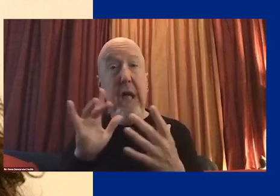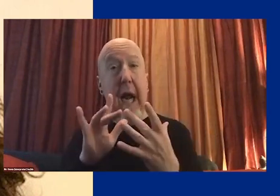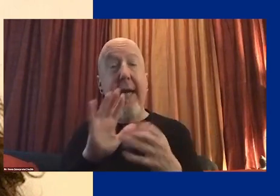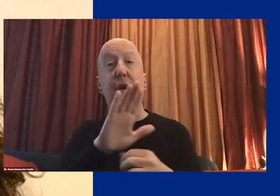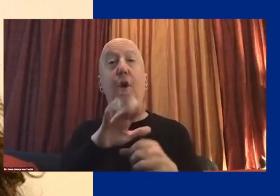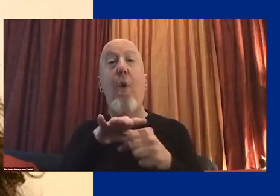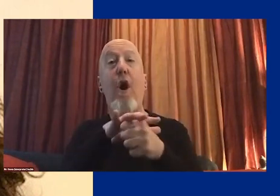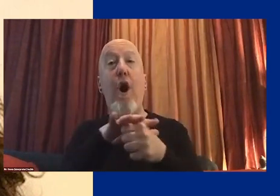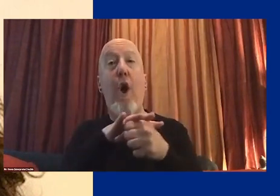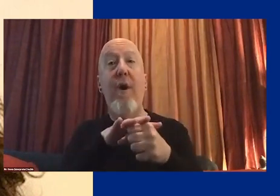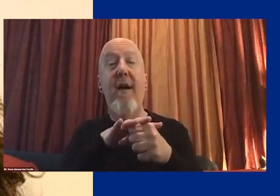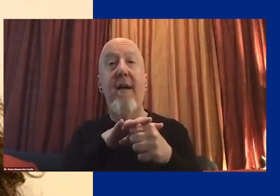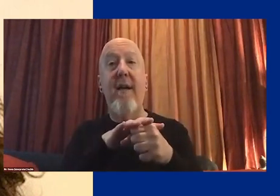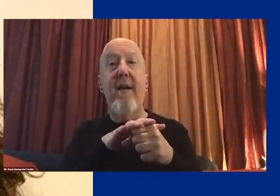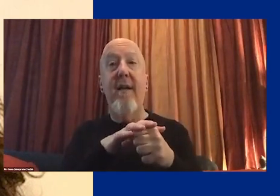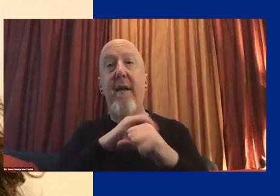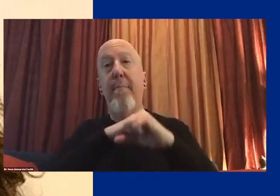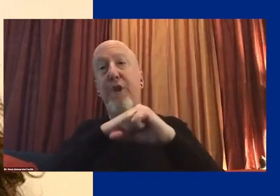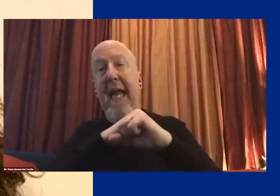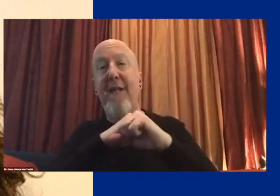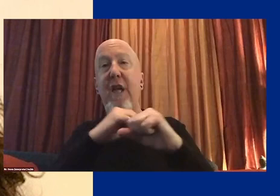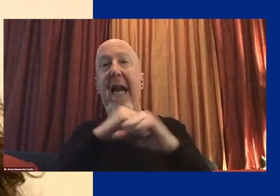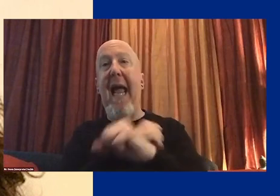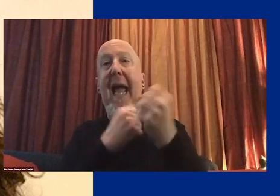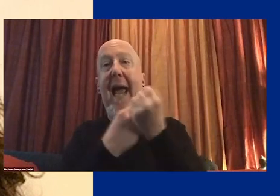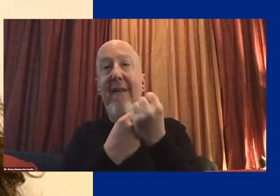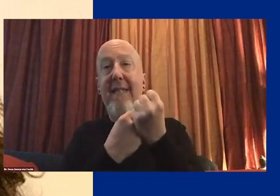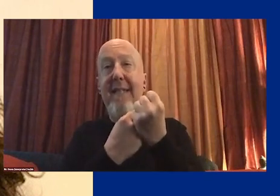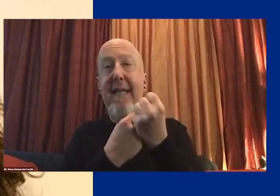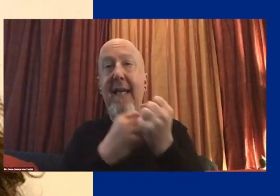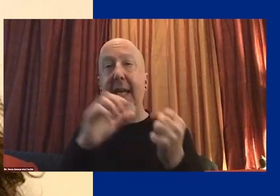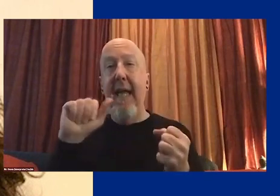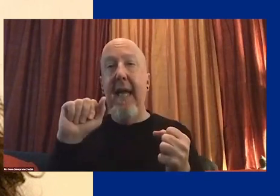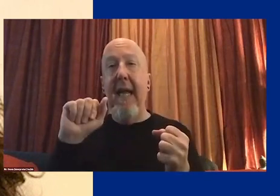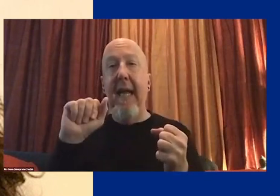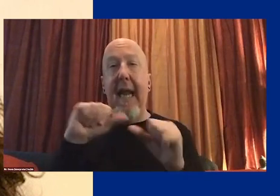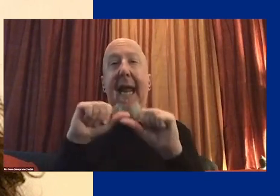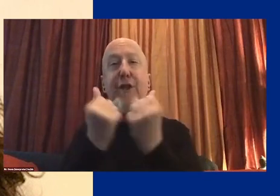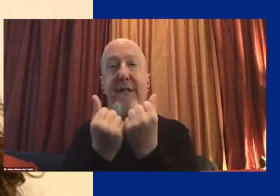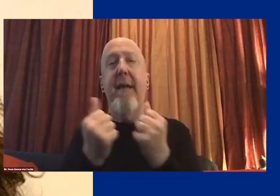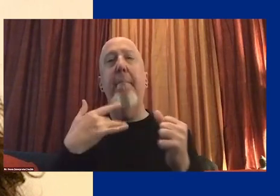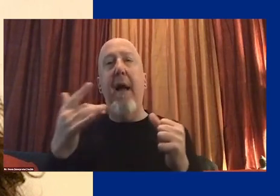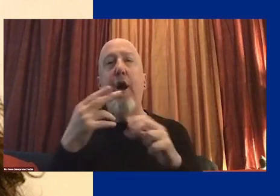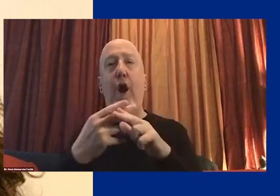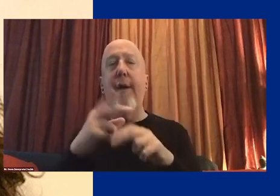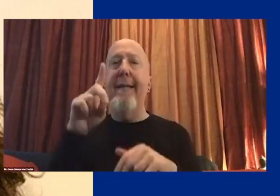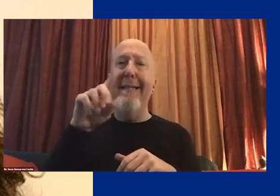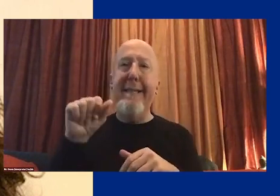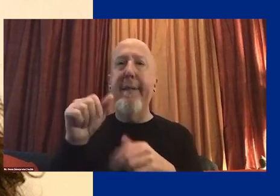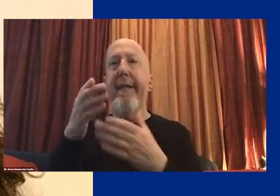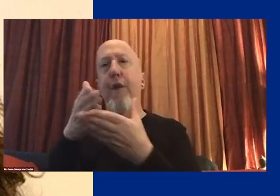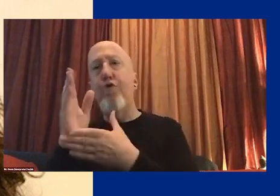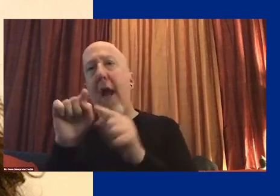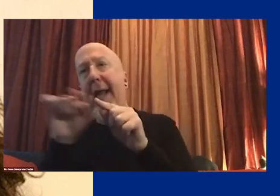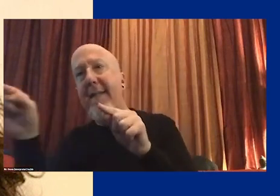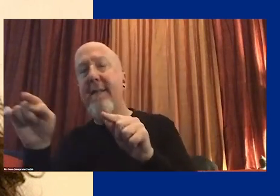local protection advocacy agency. That is usually called Disability Rights and then